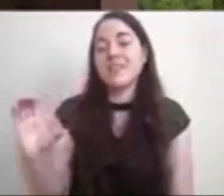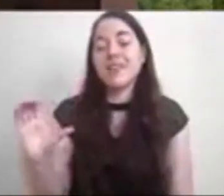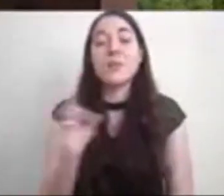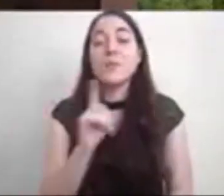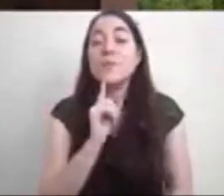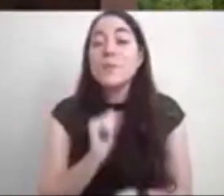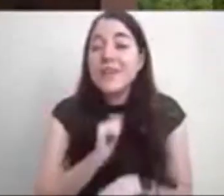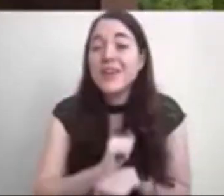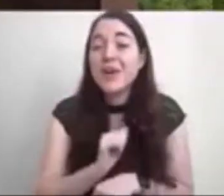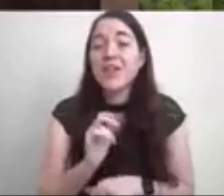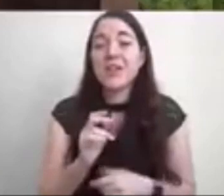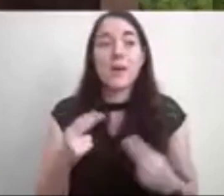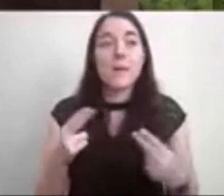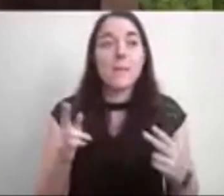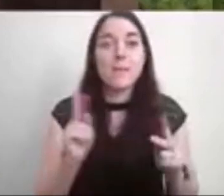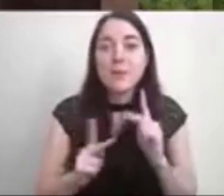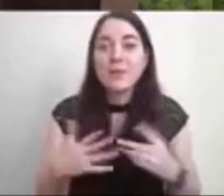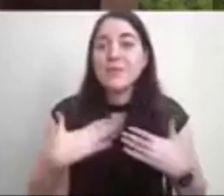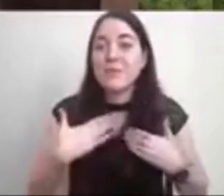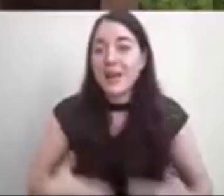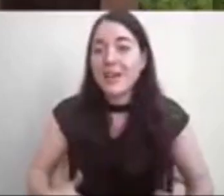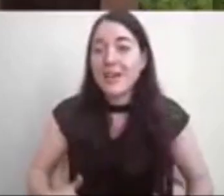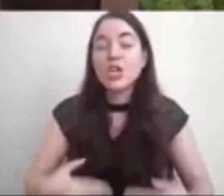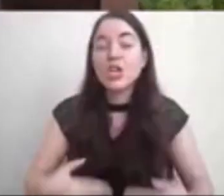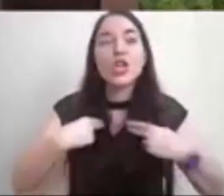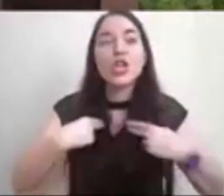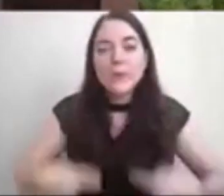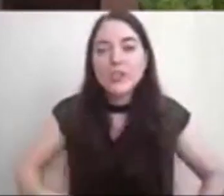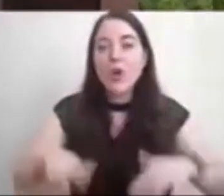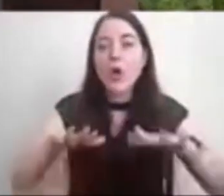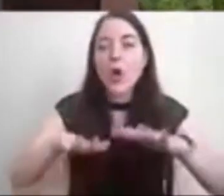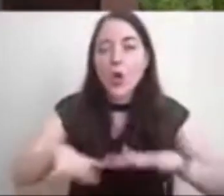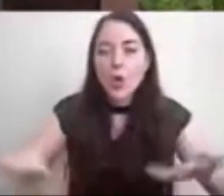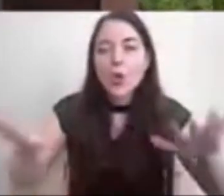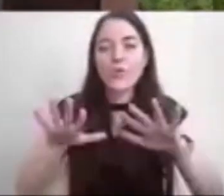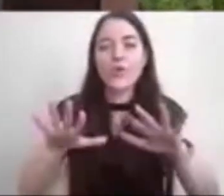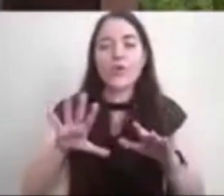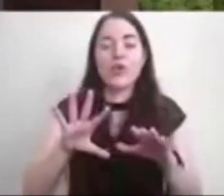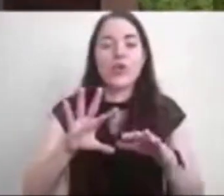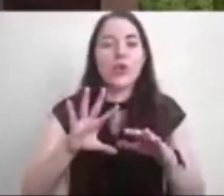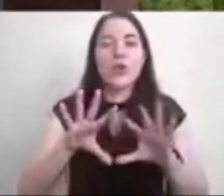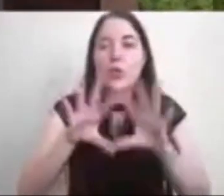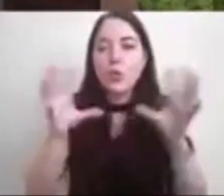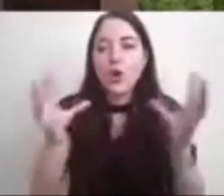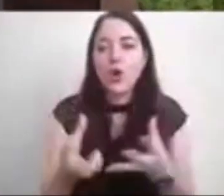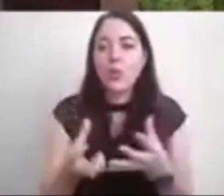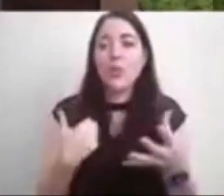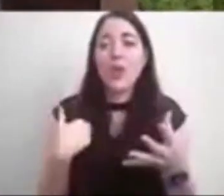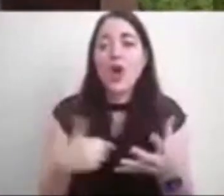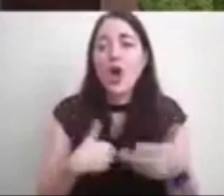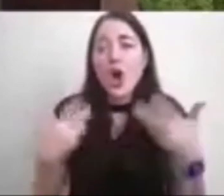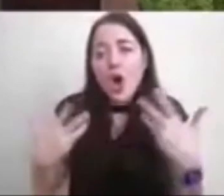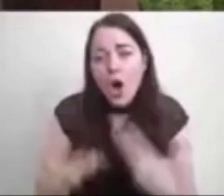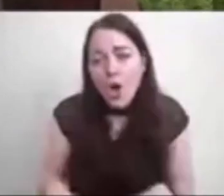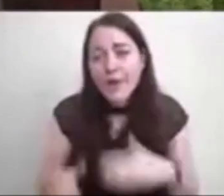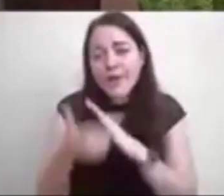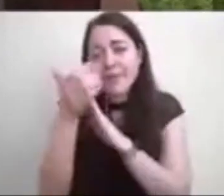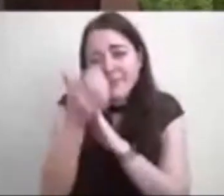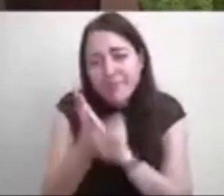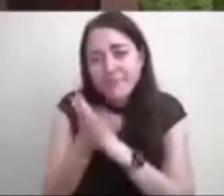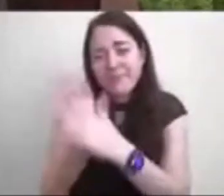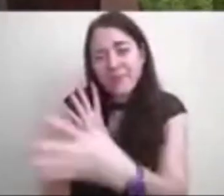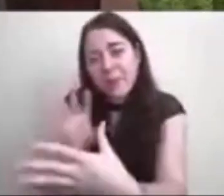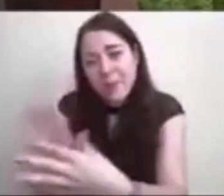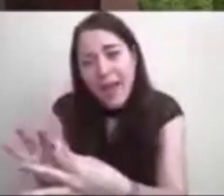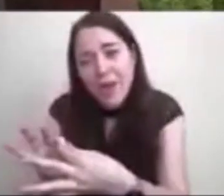bodies, humans across the world that are bound to us and us to them. Calling ourselves the church body